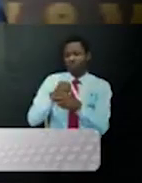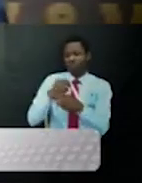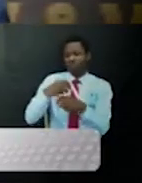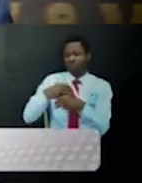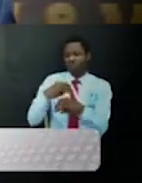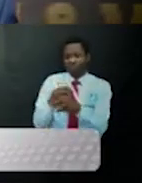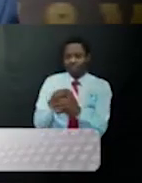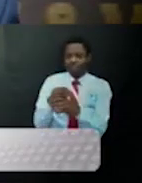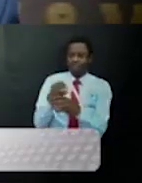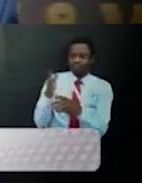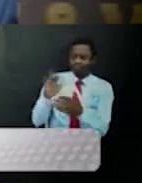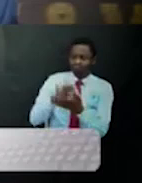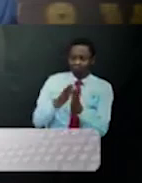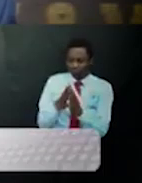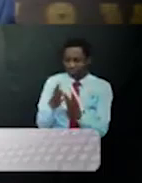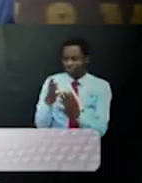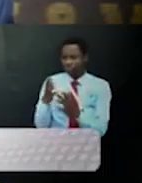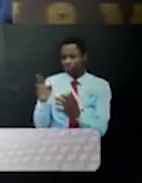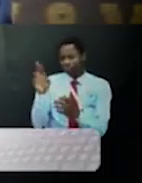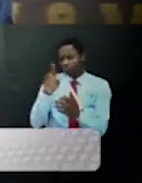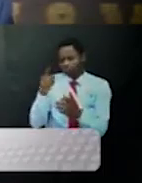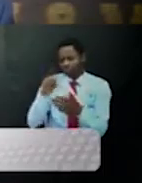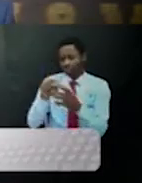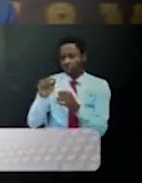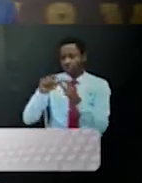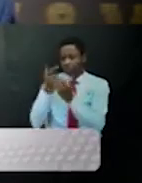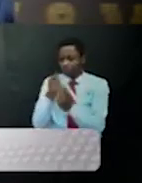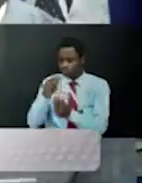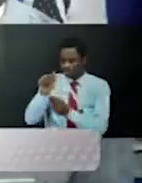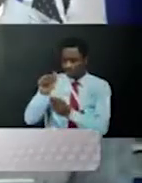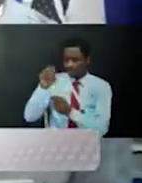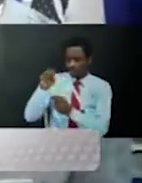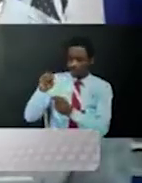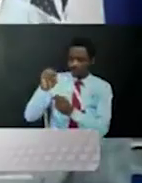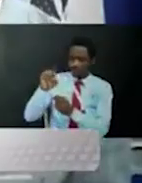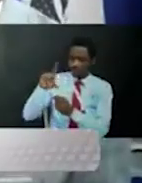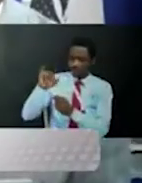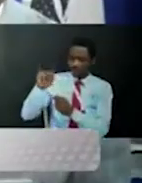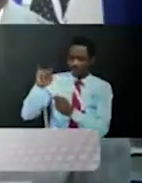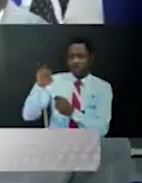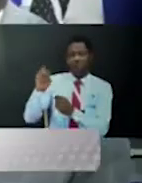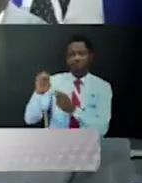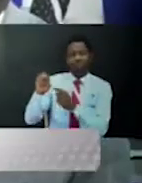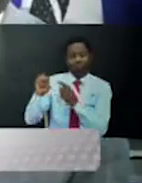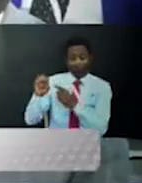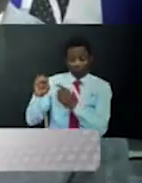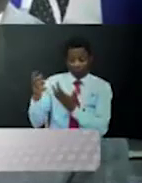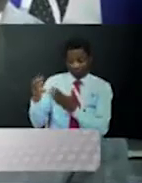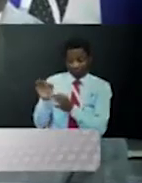the Amalekites raiders in Ziklag. Now David has run to join this king of the